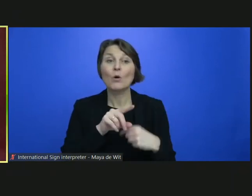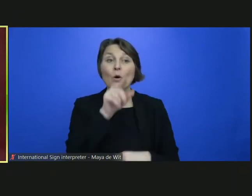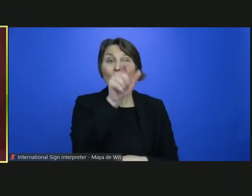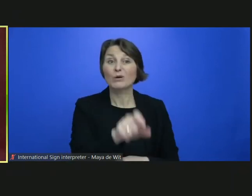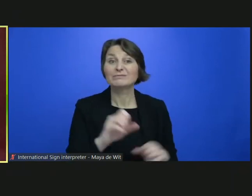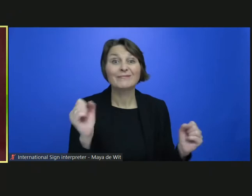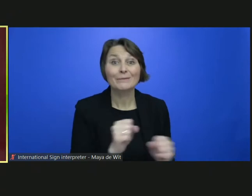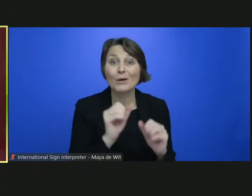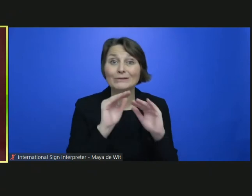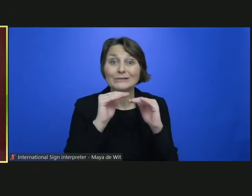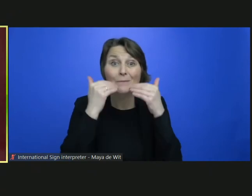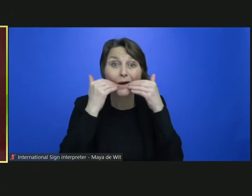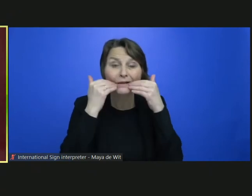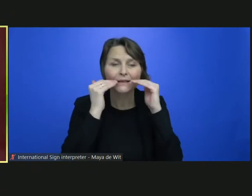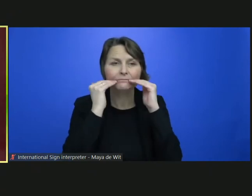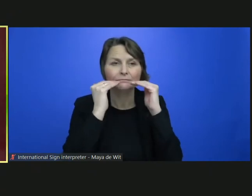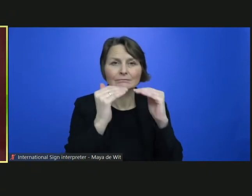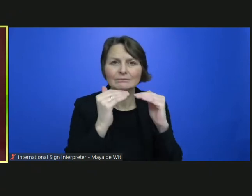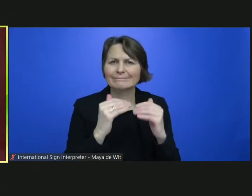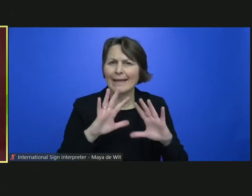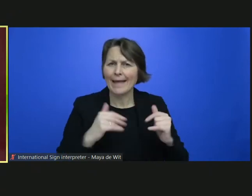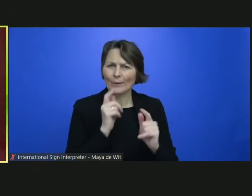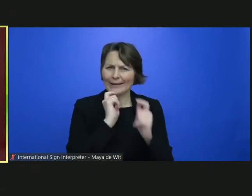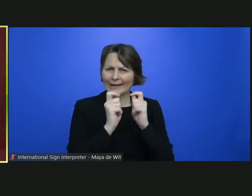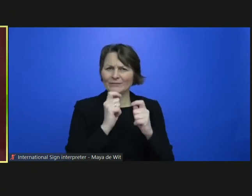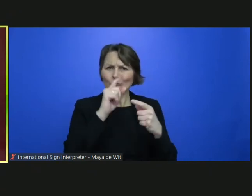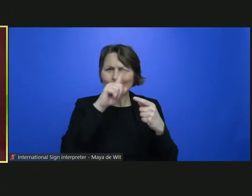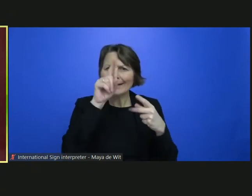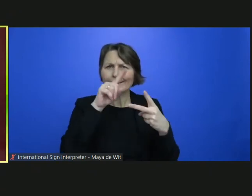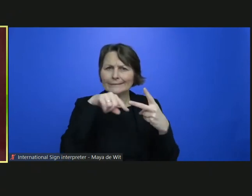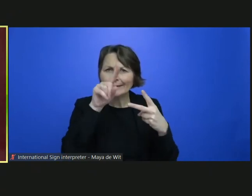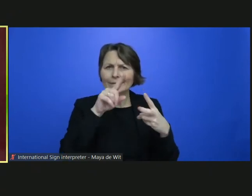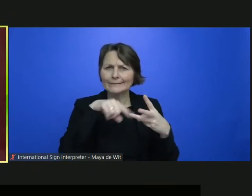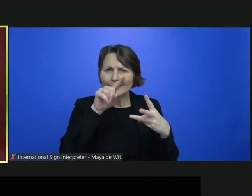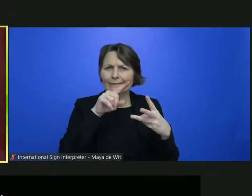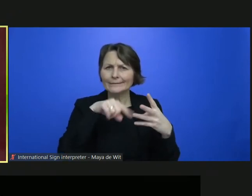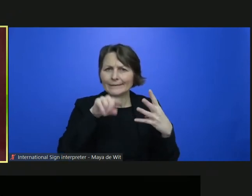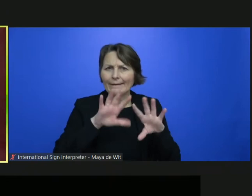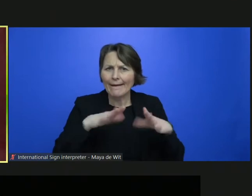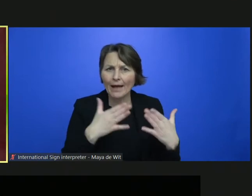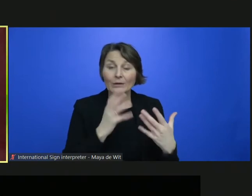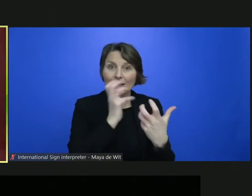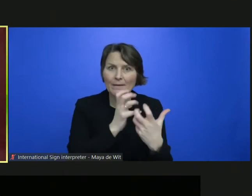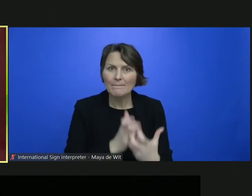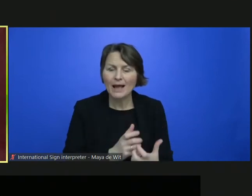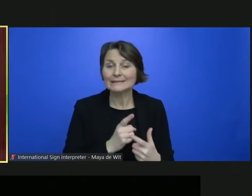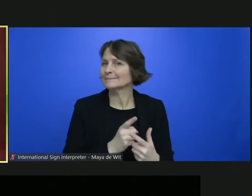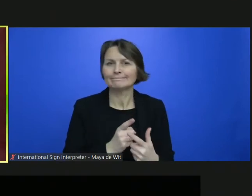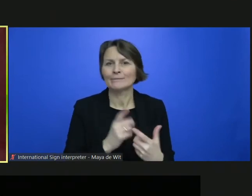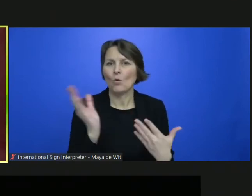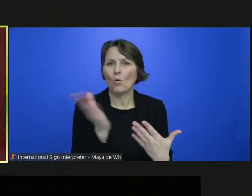Standardized, let's call them what they are, rigid recruitment processes are by definition inherently discriminatory.